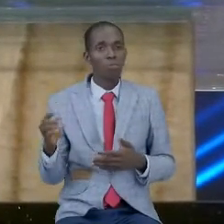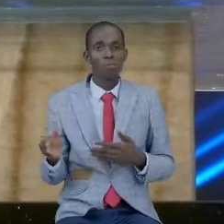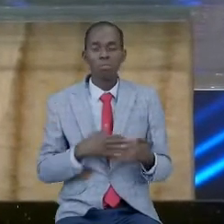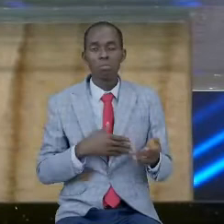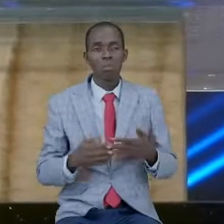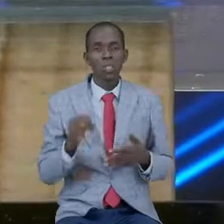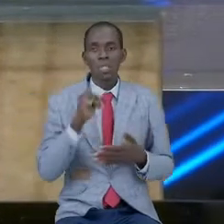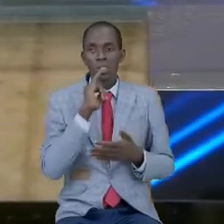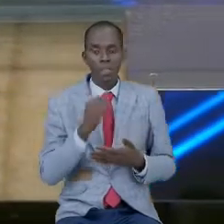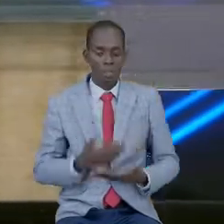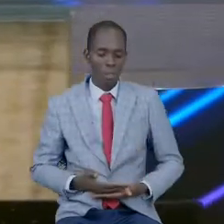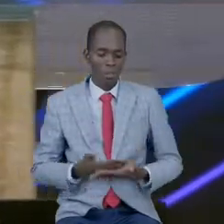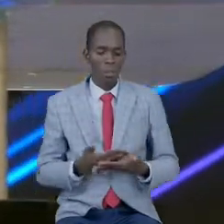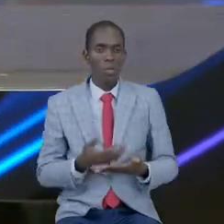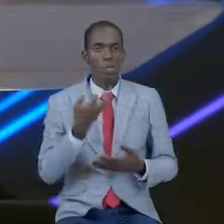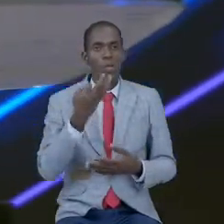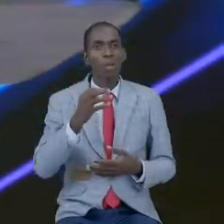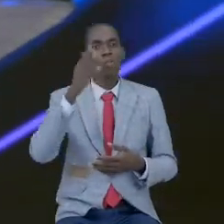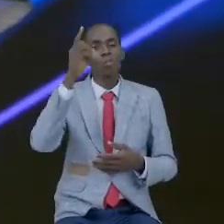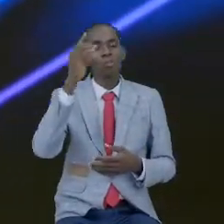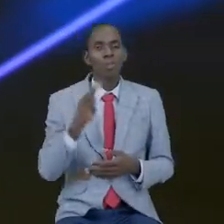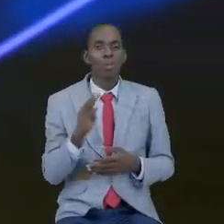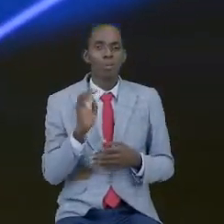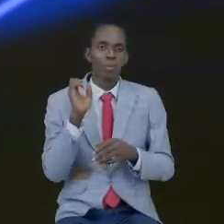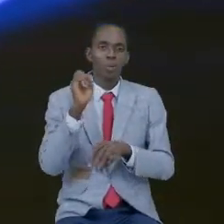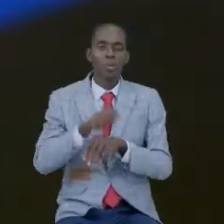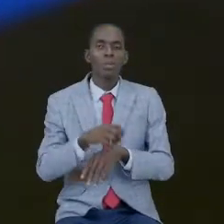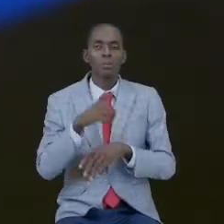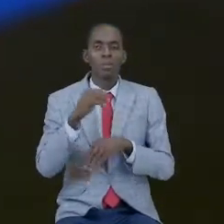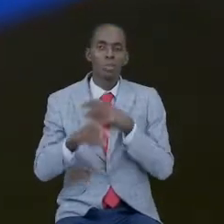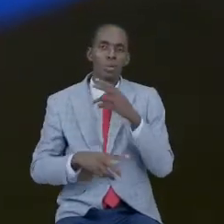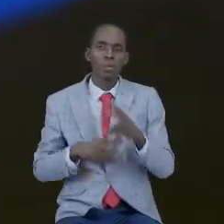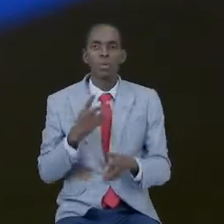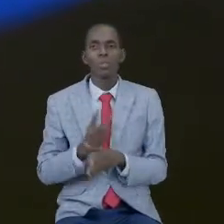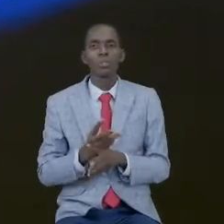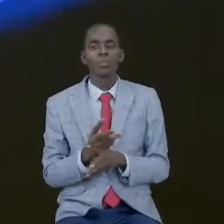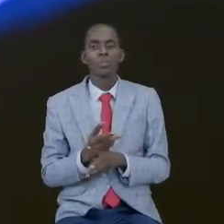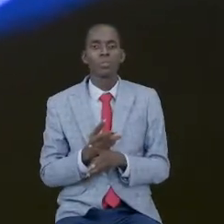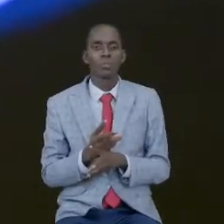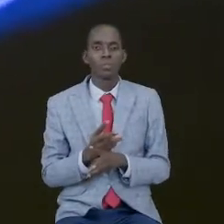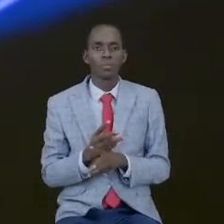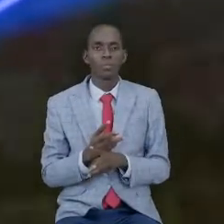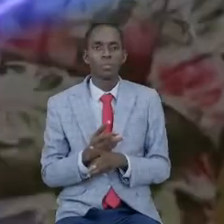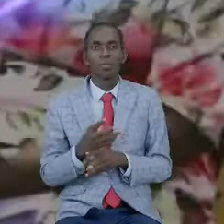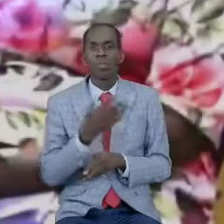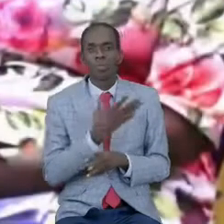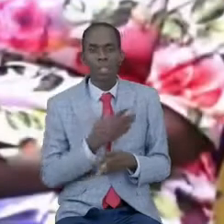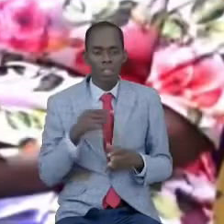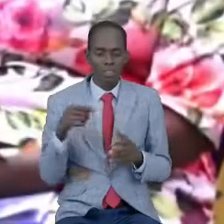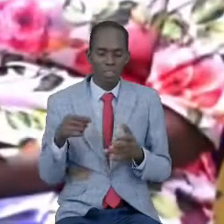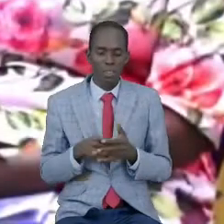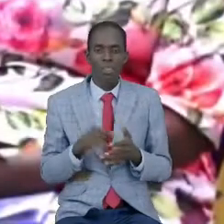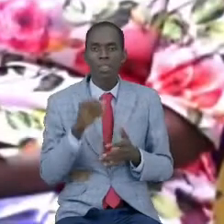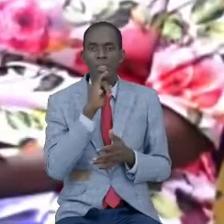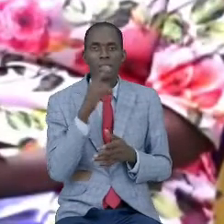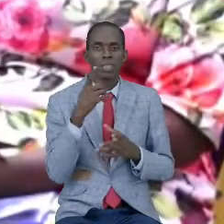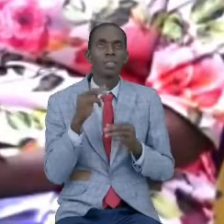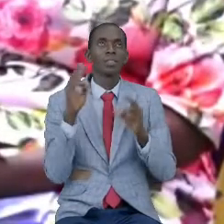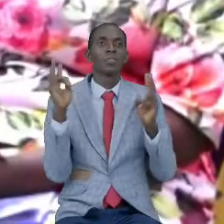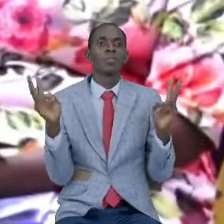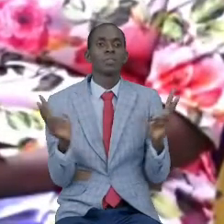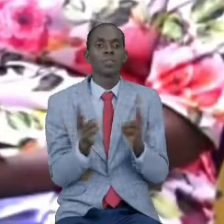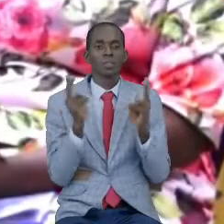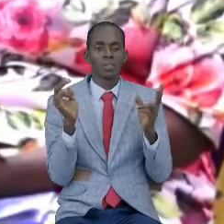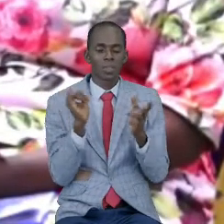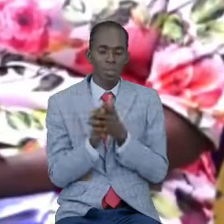is born of God overcometh the world. And this is the victory